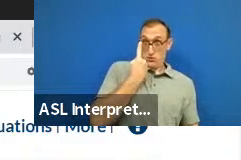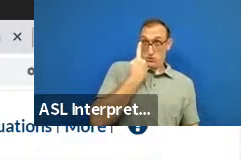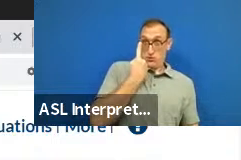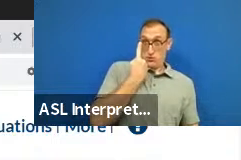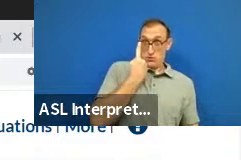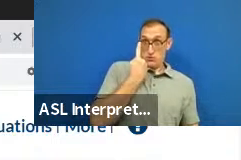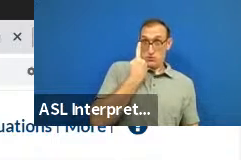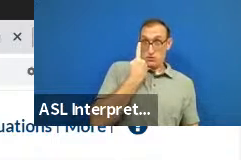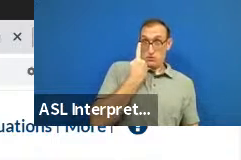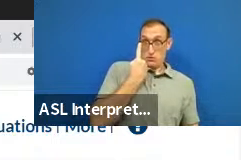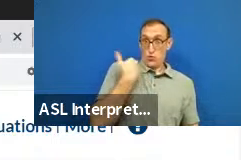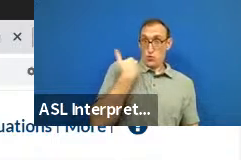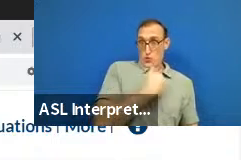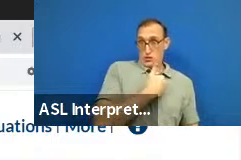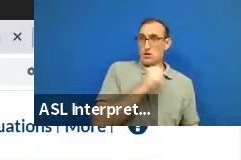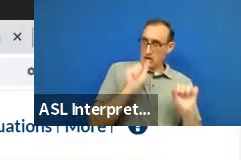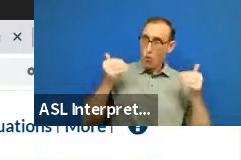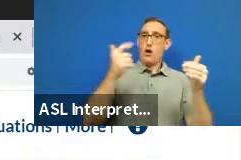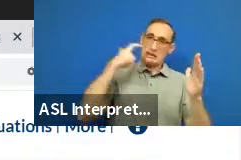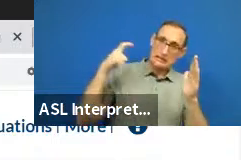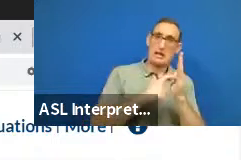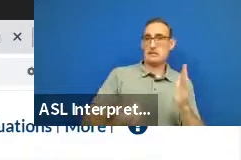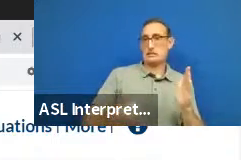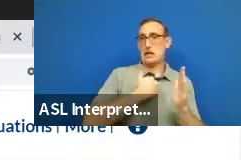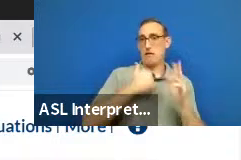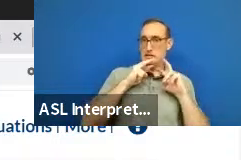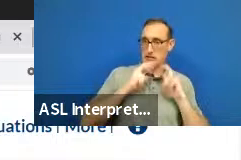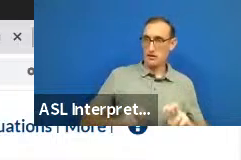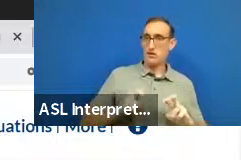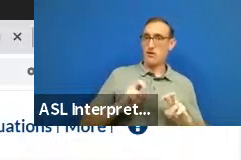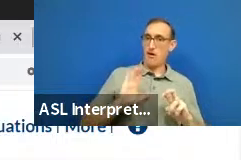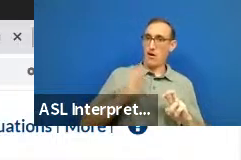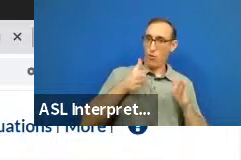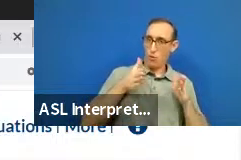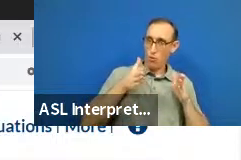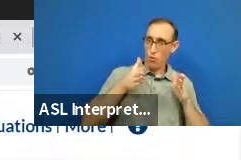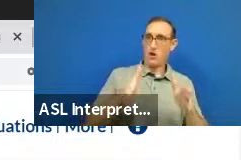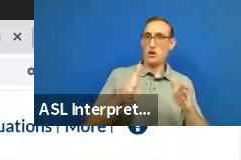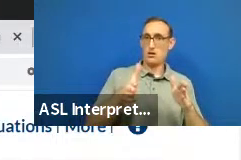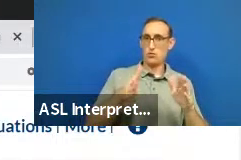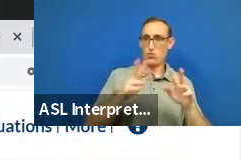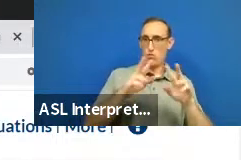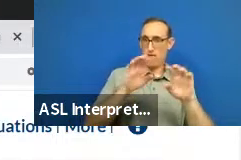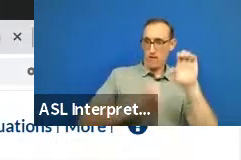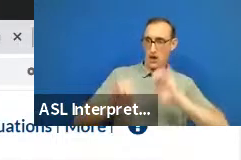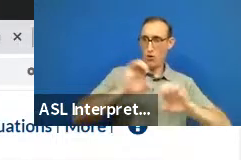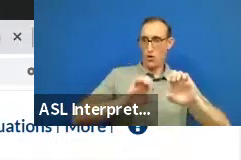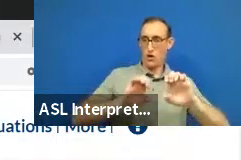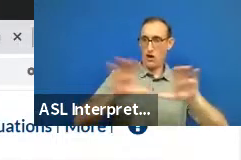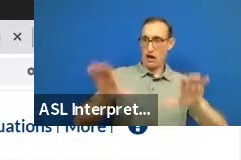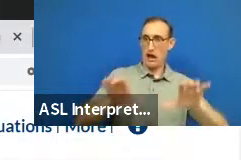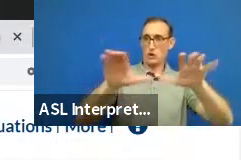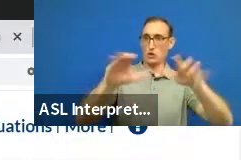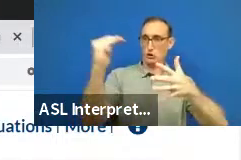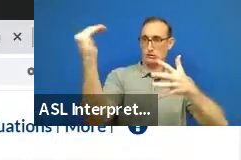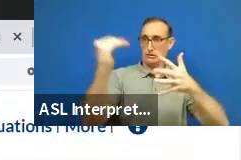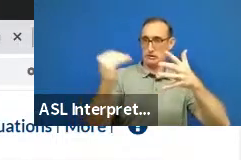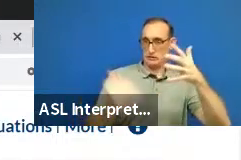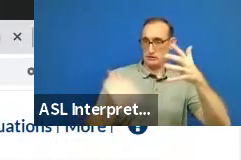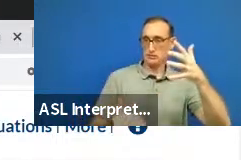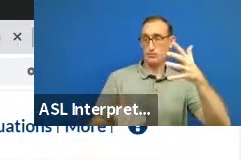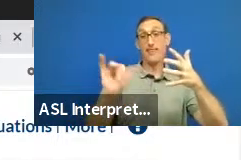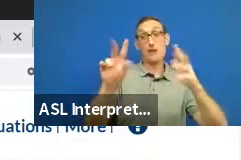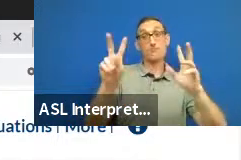self-assessment as the actual way in which we'll evaluate these action steps. But again, that being a start. So we